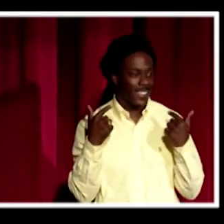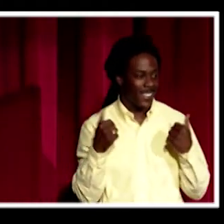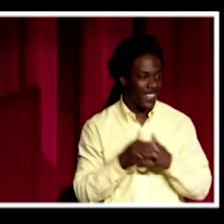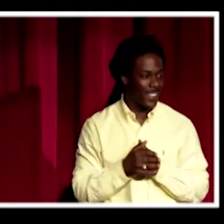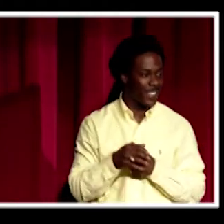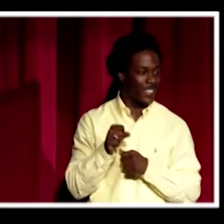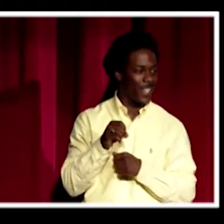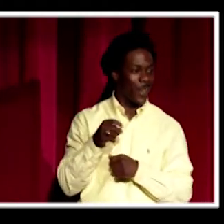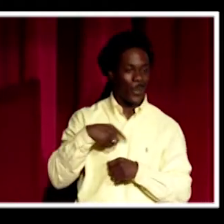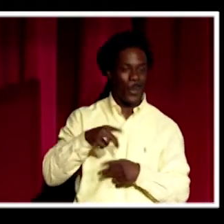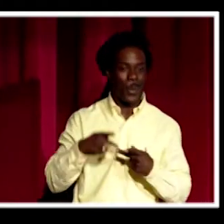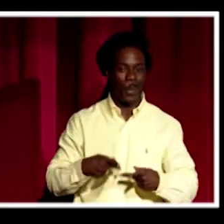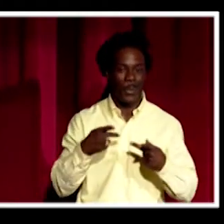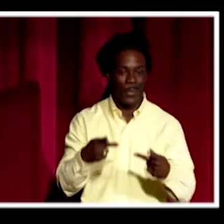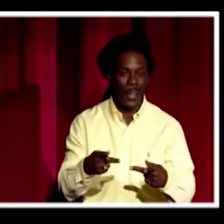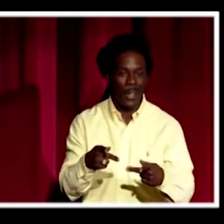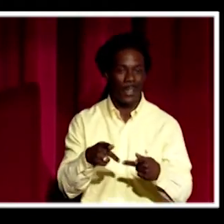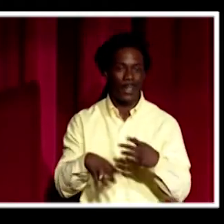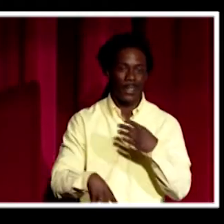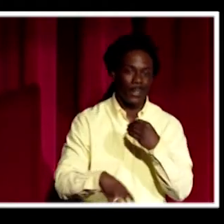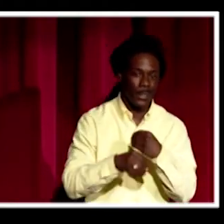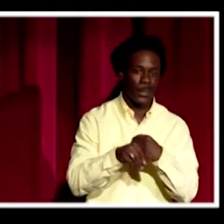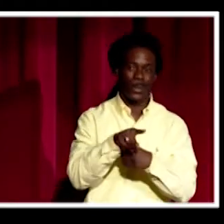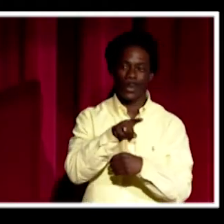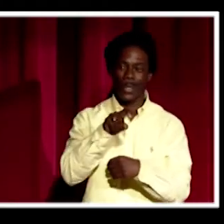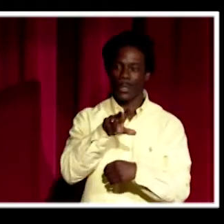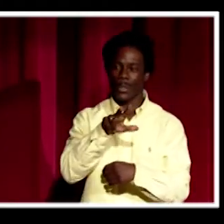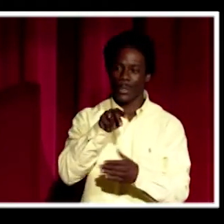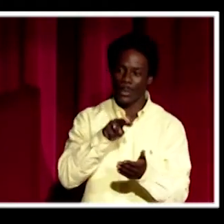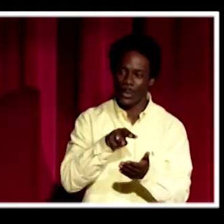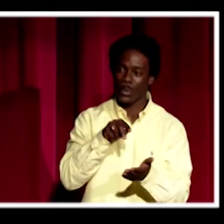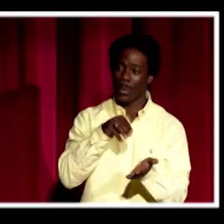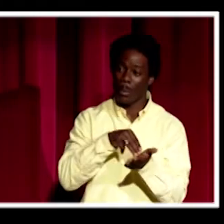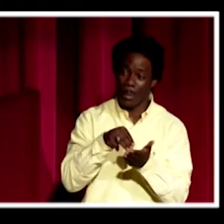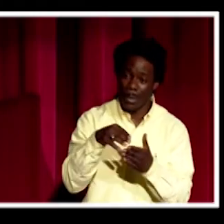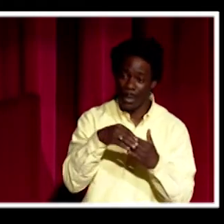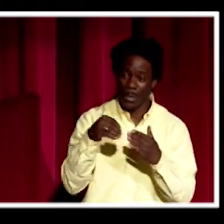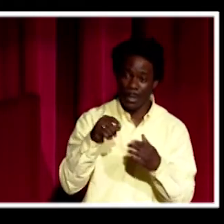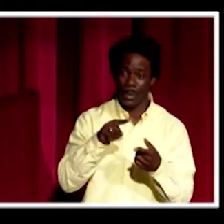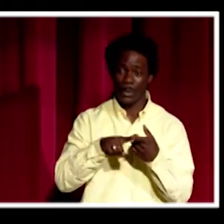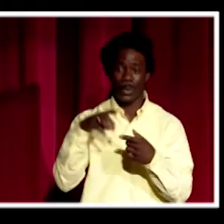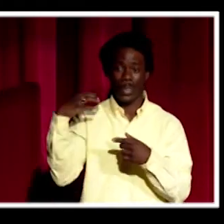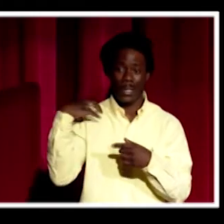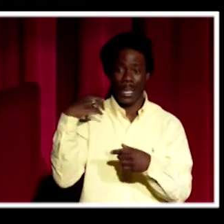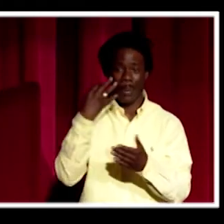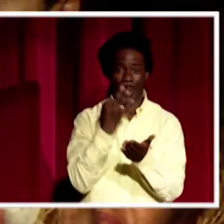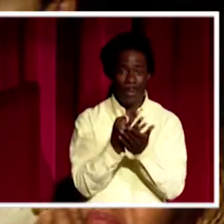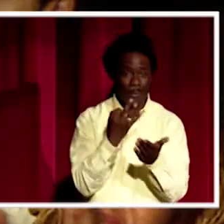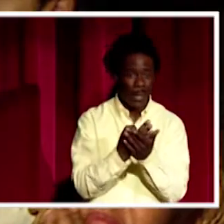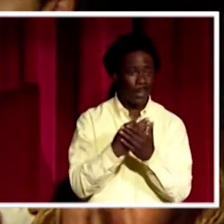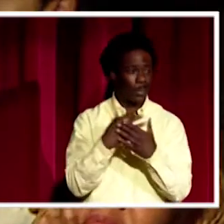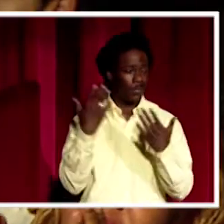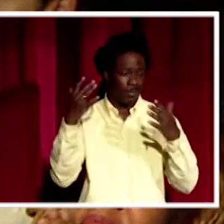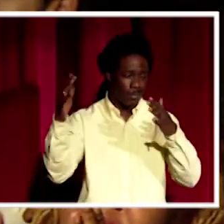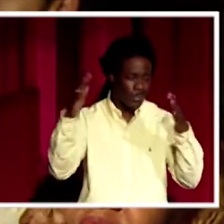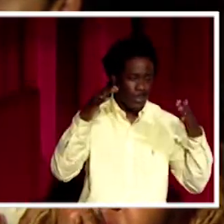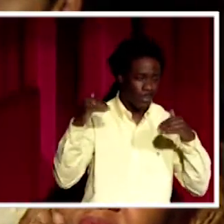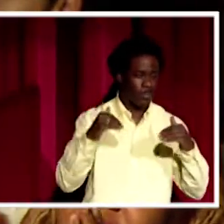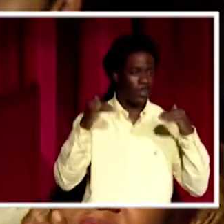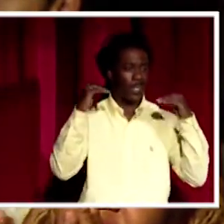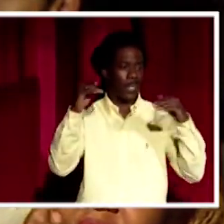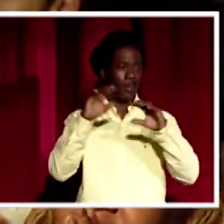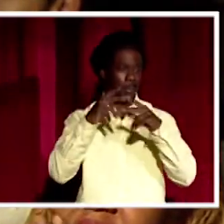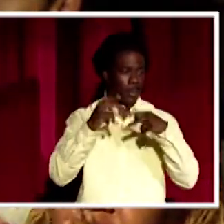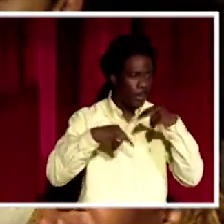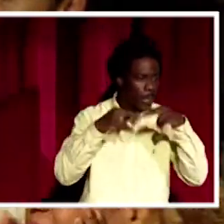So we will be providing an additional $132 million in capital funds to upgrade the facilities right here